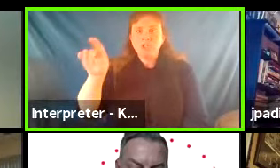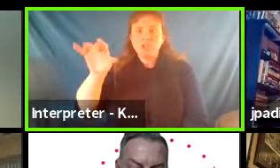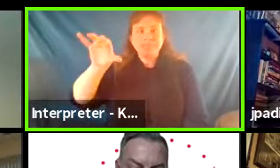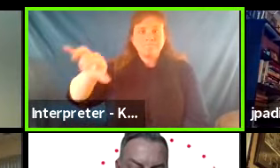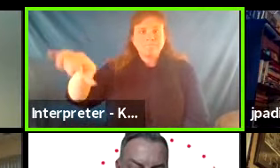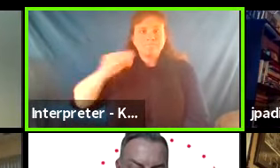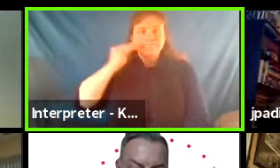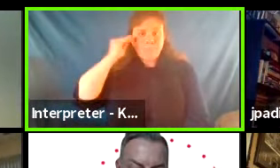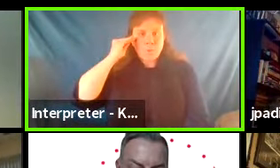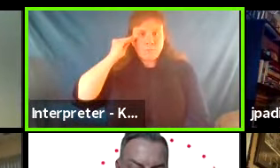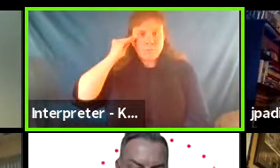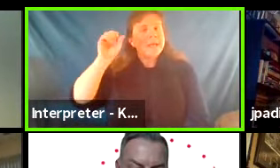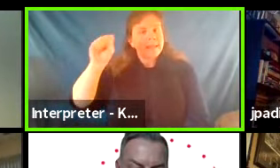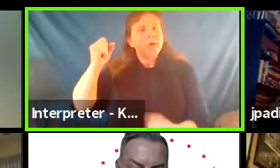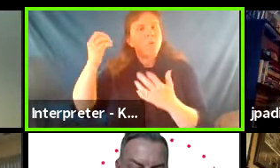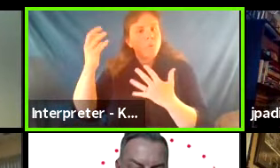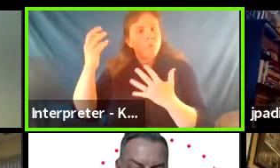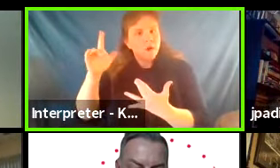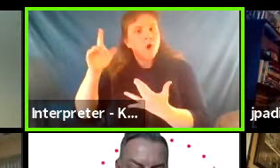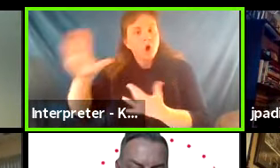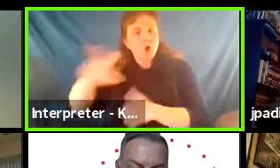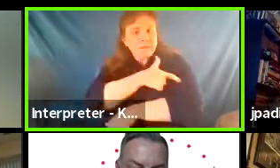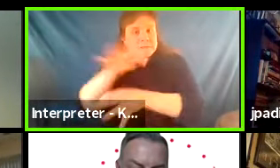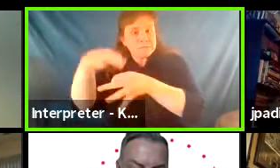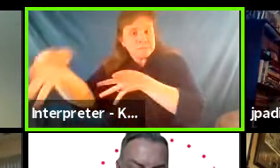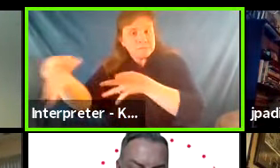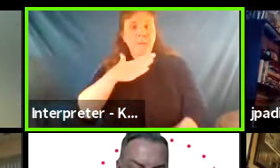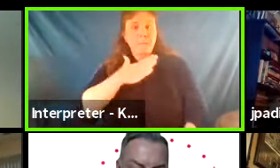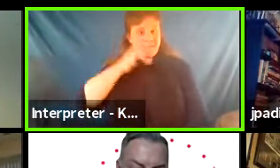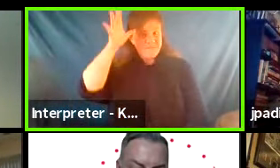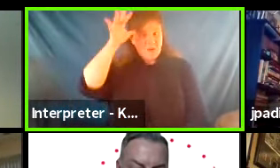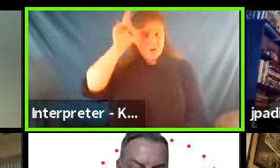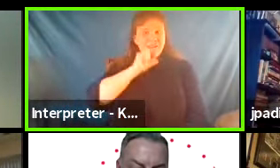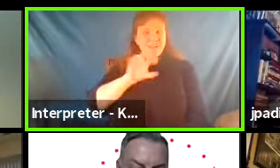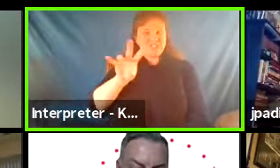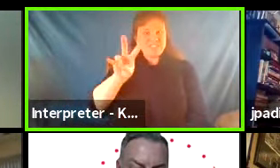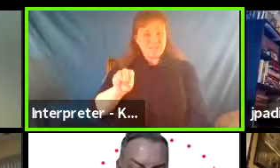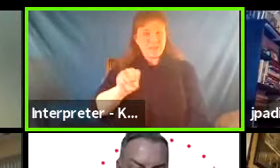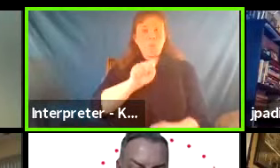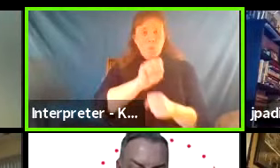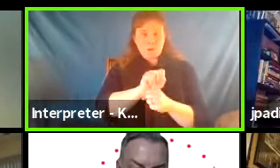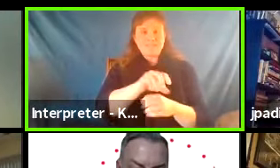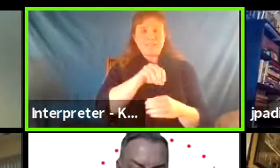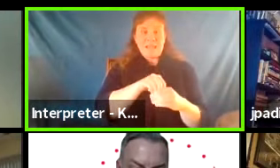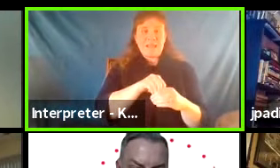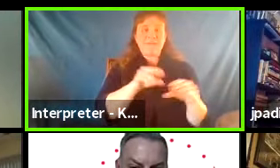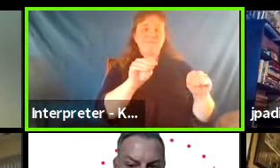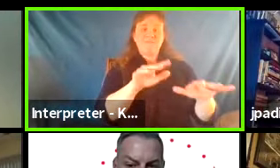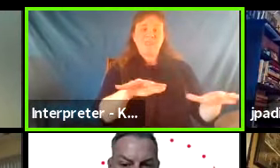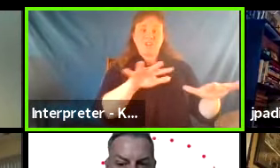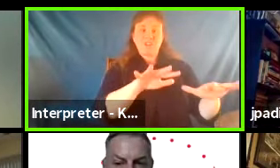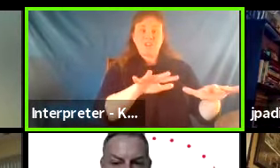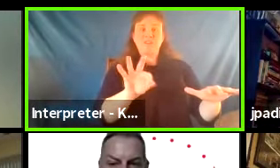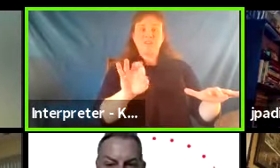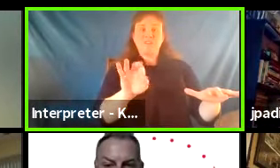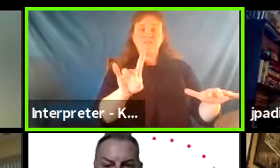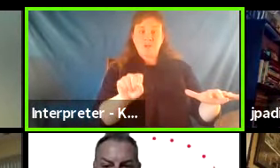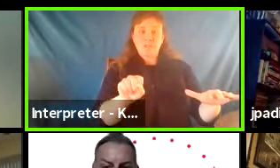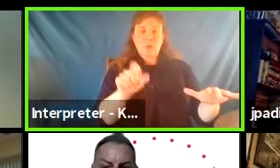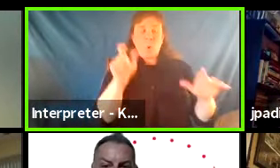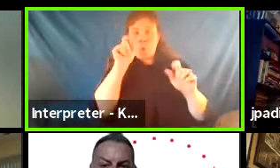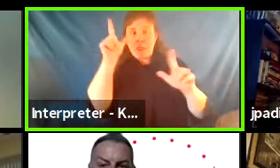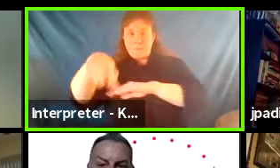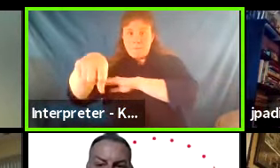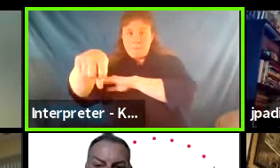My father works in the fields. He's 70 years old. He works from 12, he wakes up at